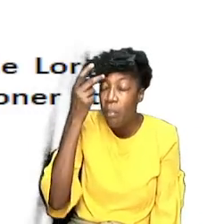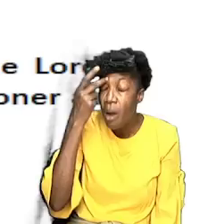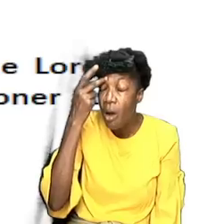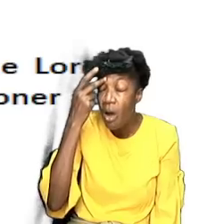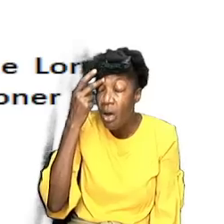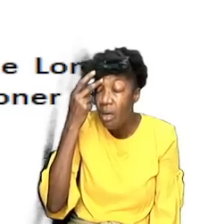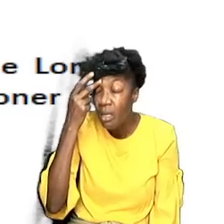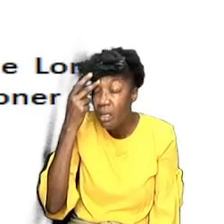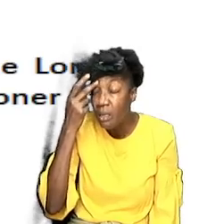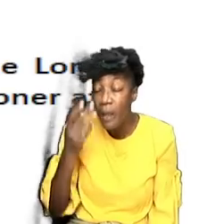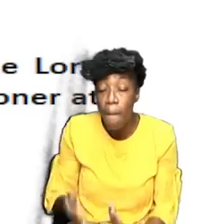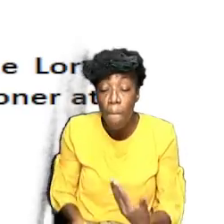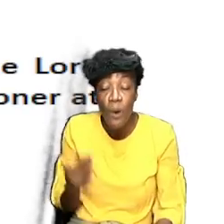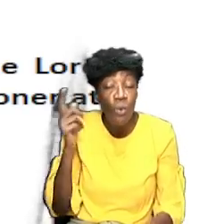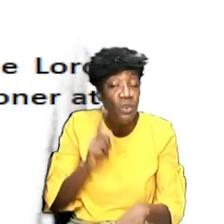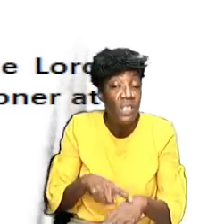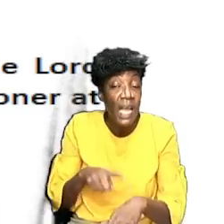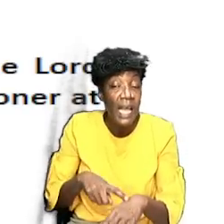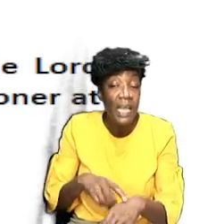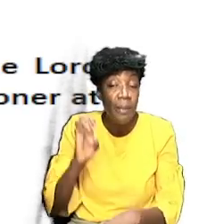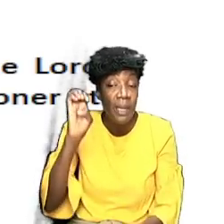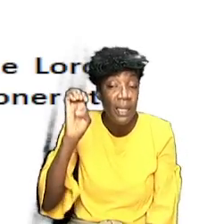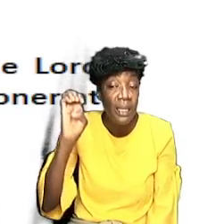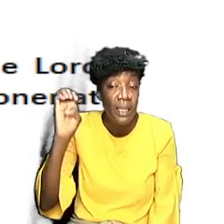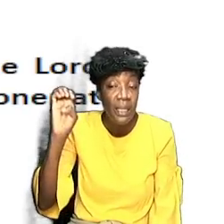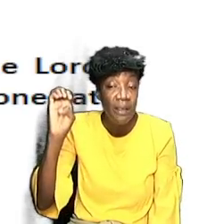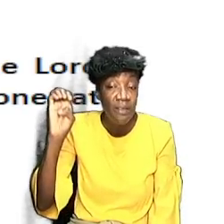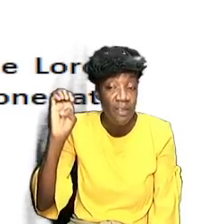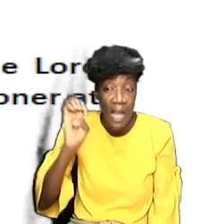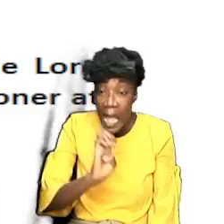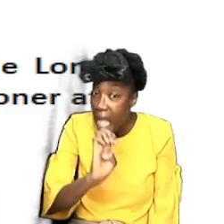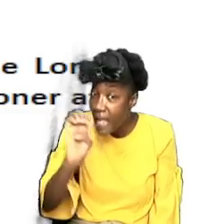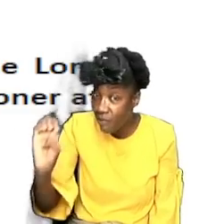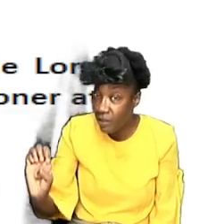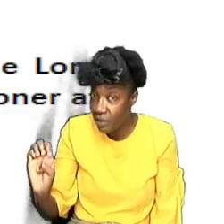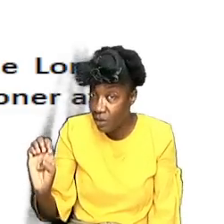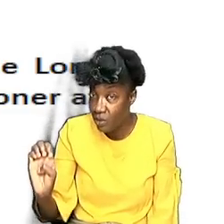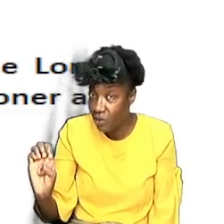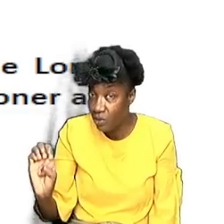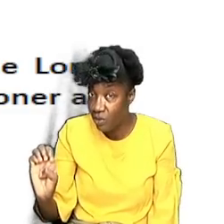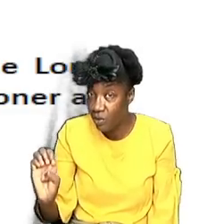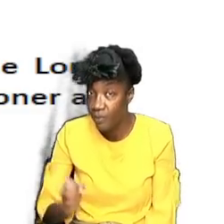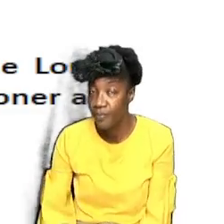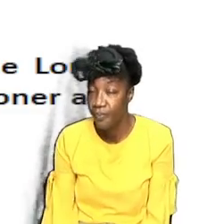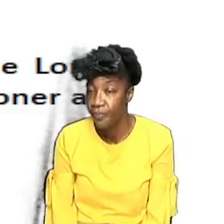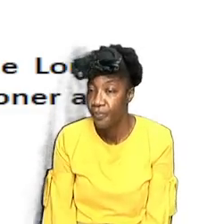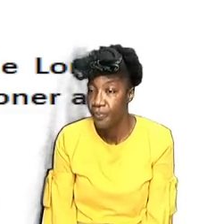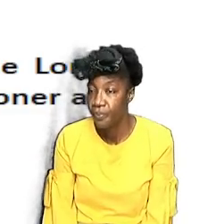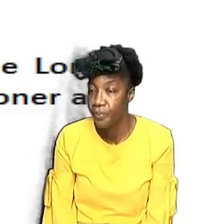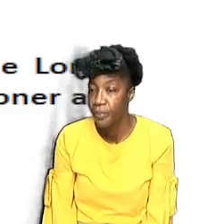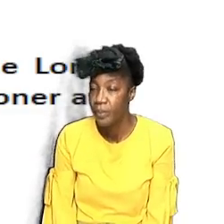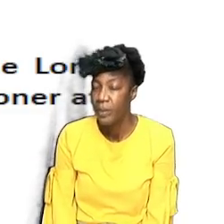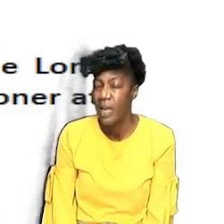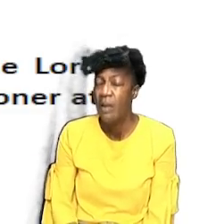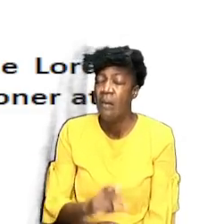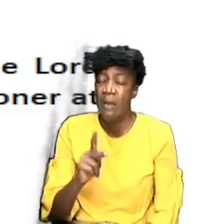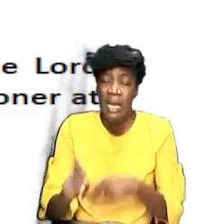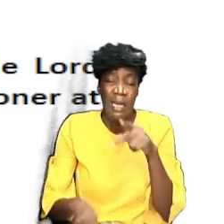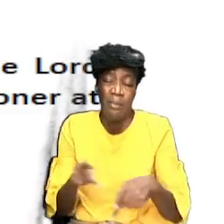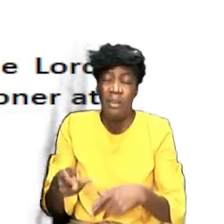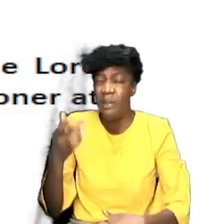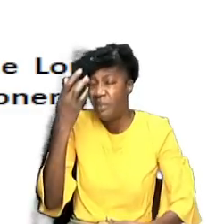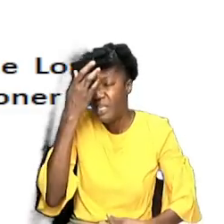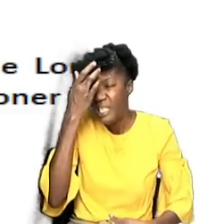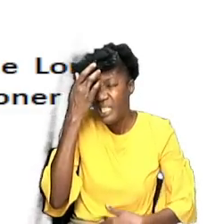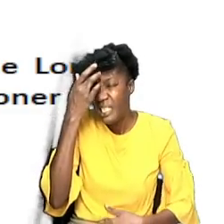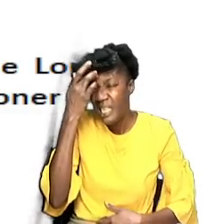time at Ephesus. It was from Ephesus, brethren, that we learned the story of when people were sick, and Paul would